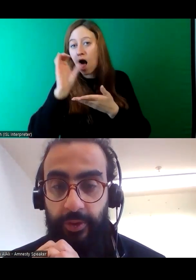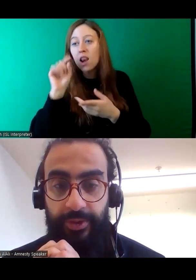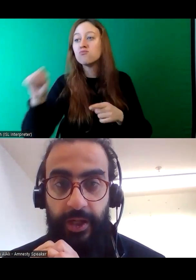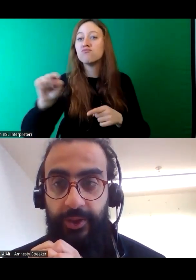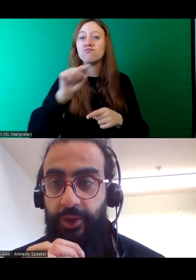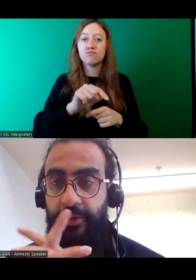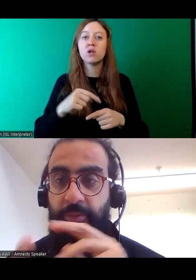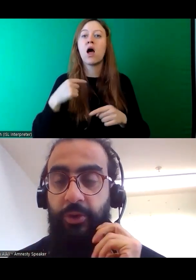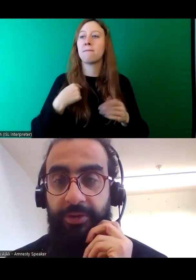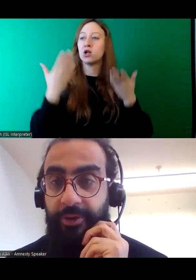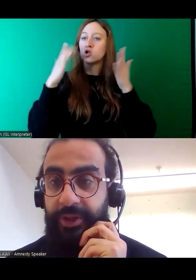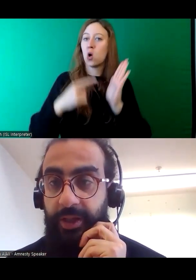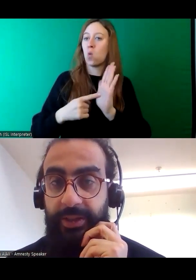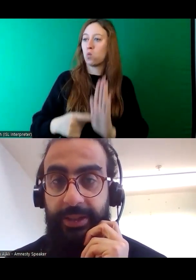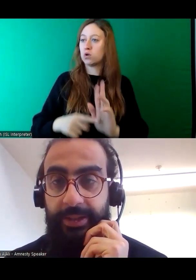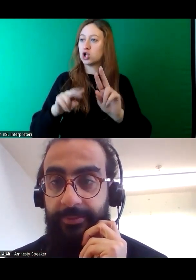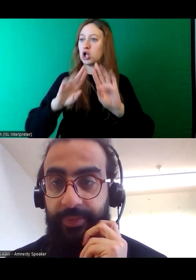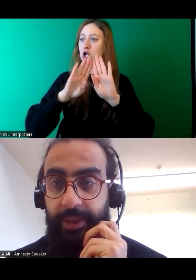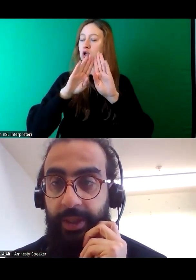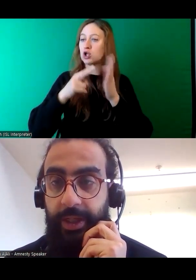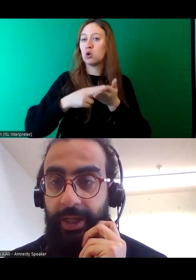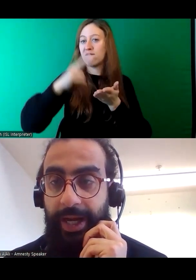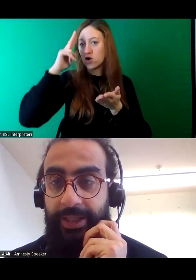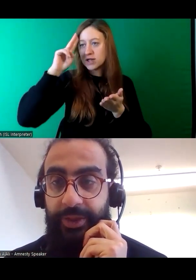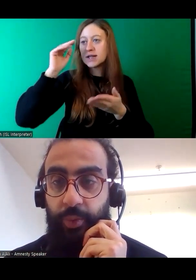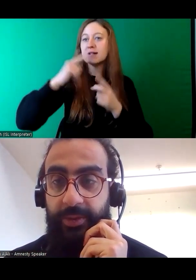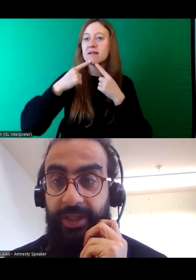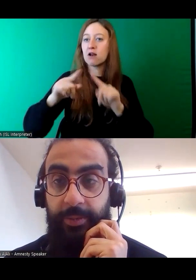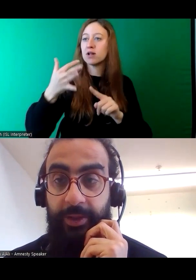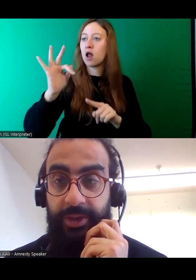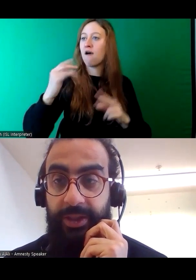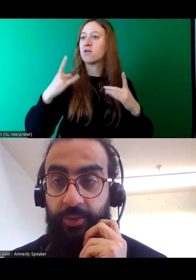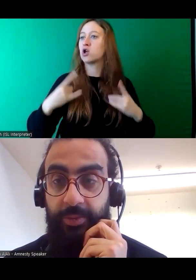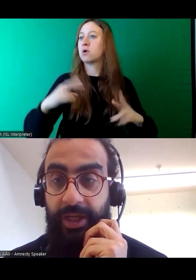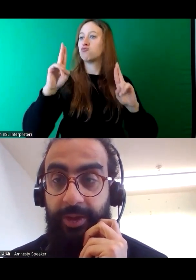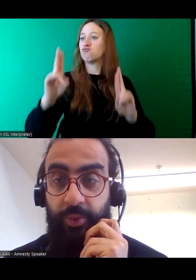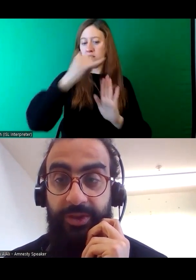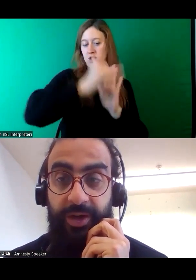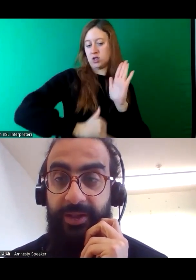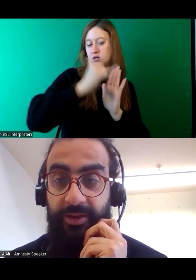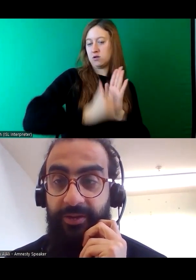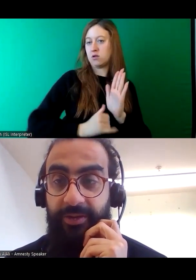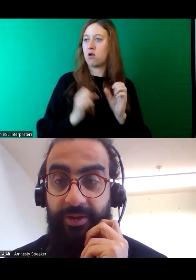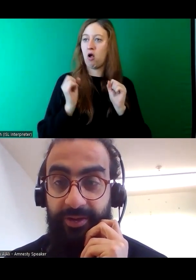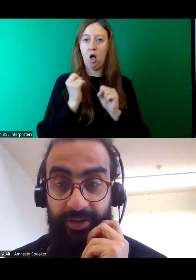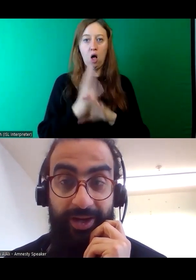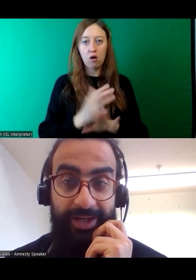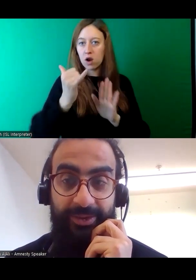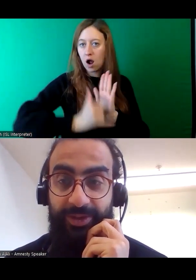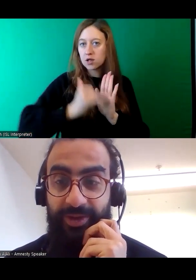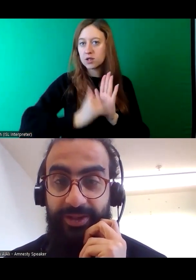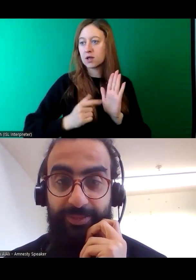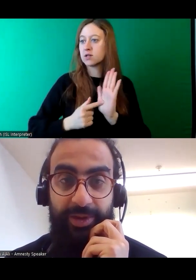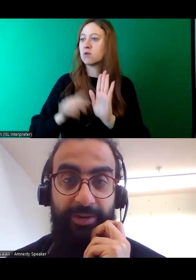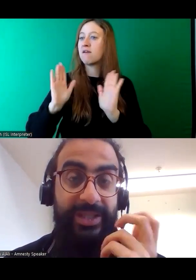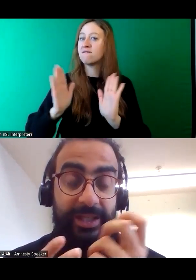Declaration of Human Rights, show them all 30 articles, and we speak about it, and we speak about what rights are there in Ireland,